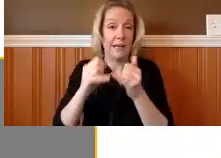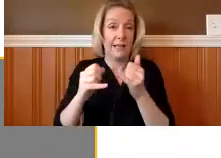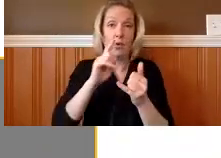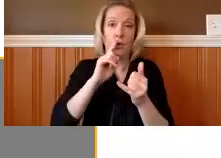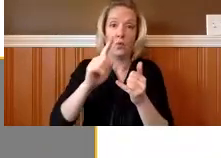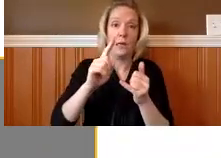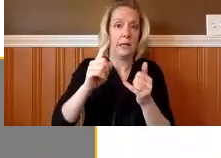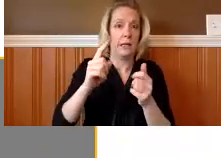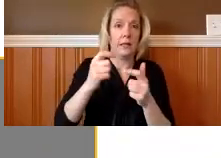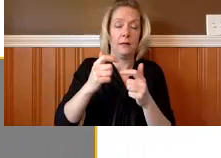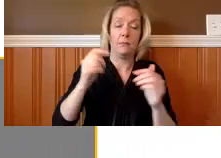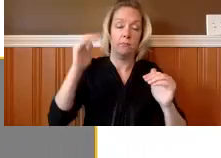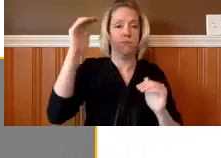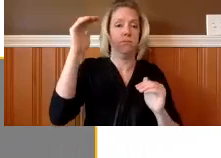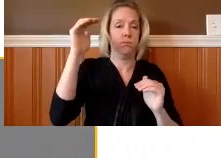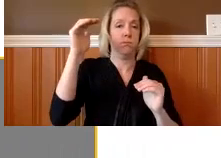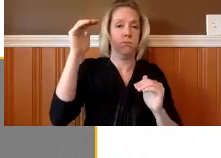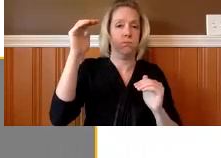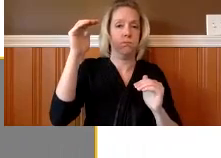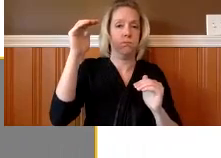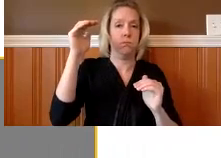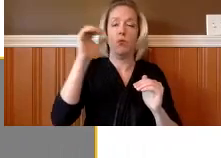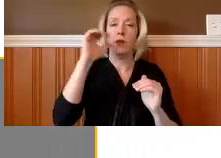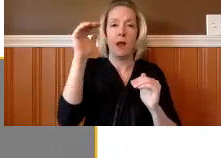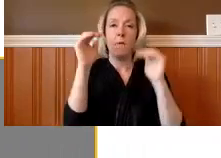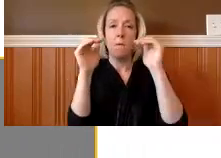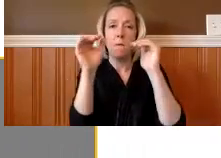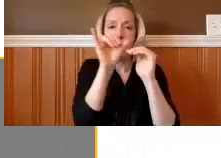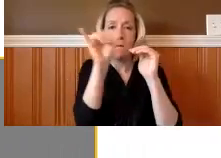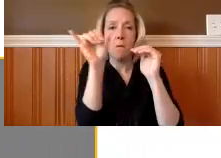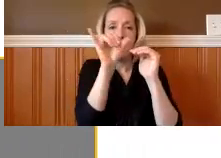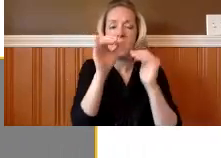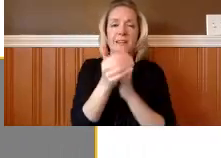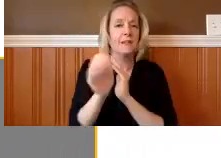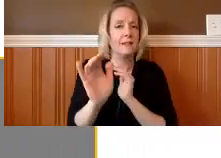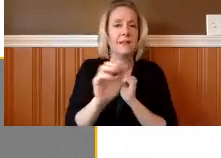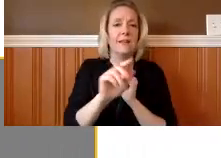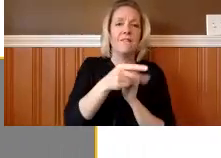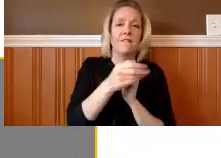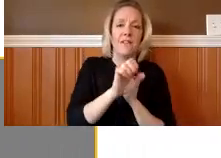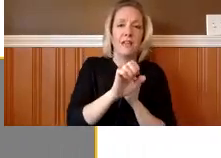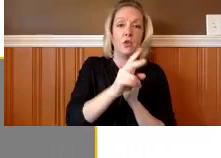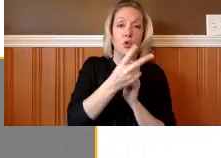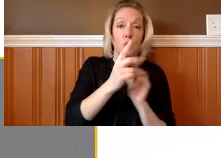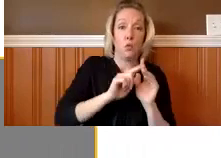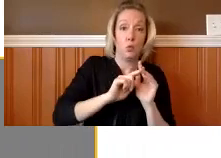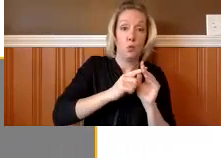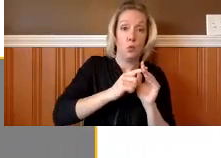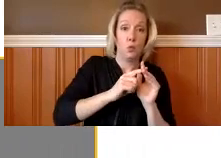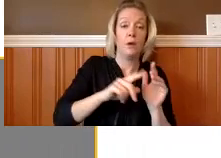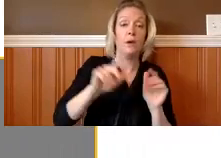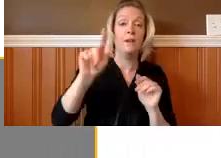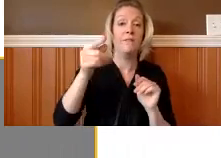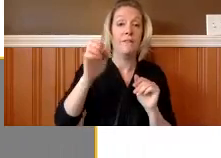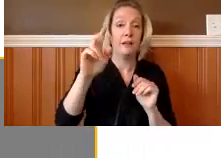we think about phase 2, with really huge differences in skills from the bottom of phase 2 to the